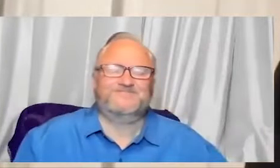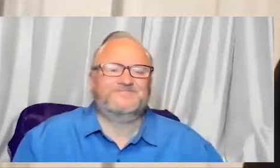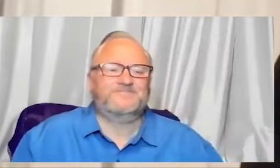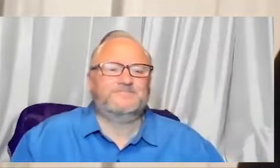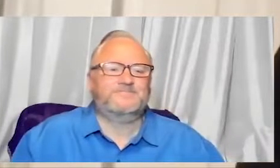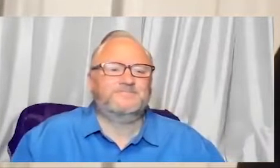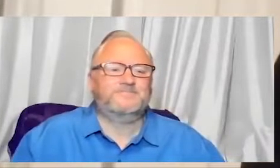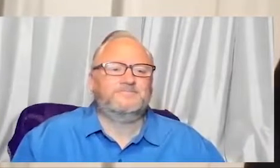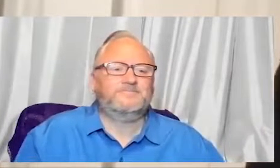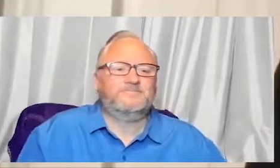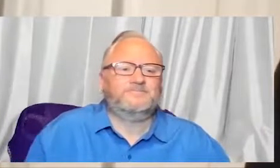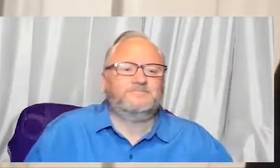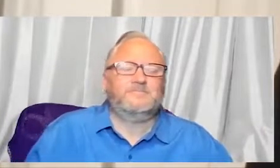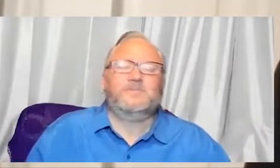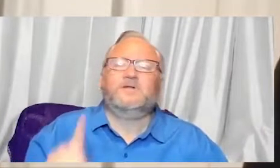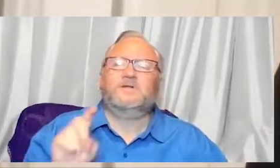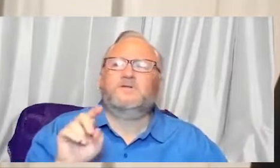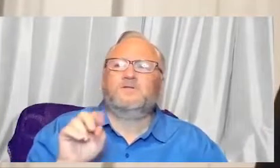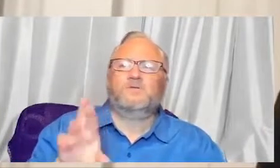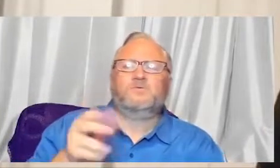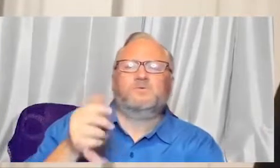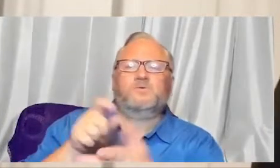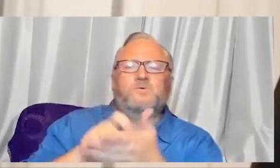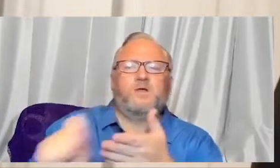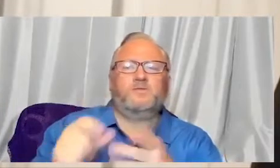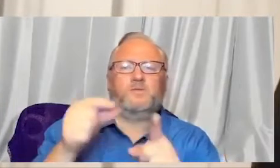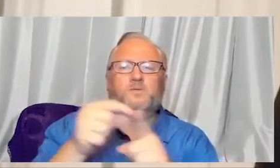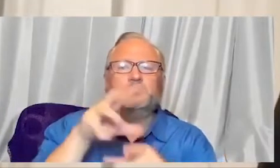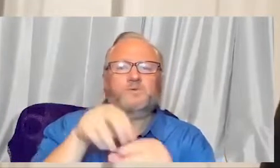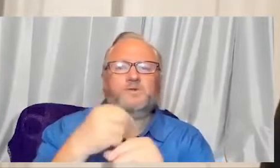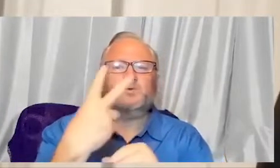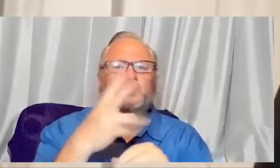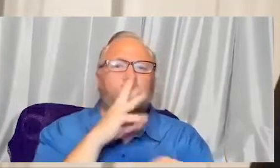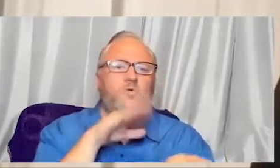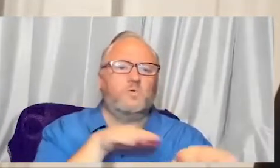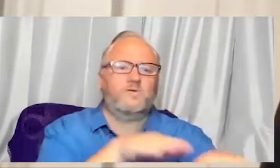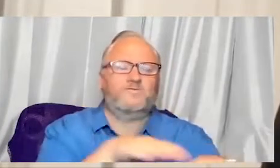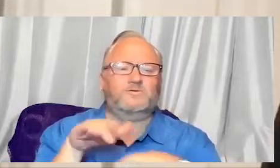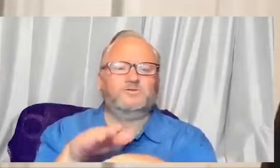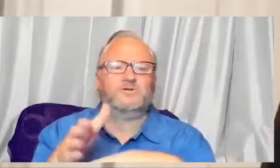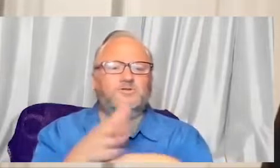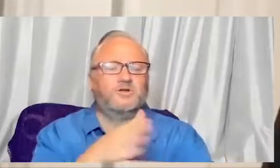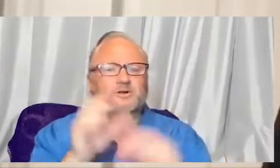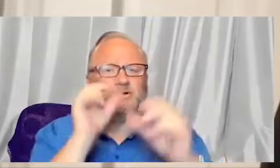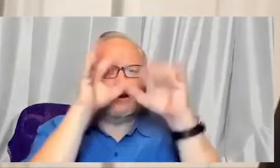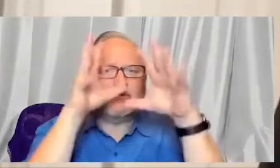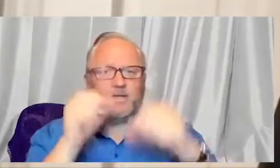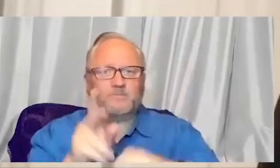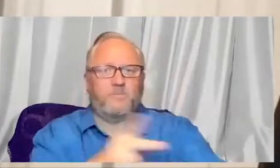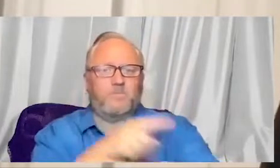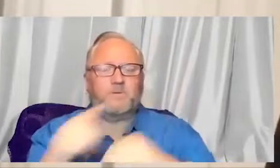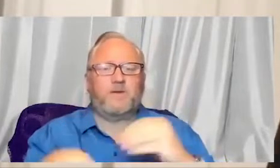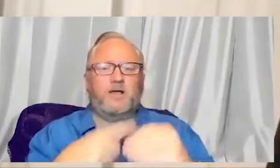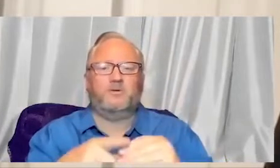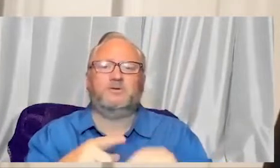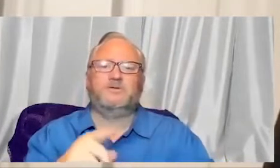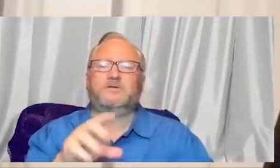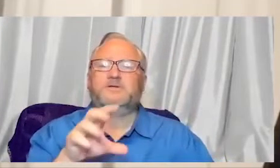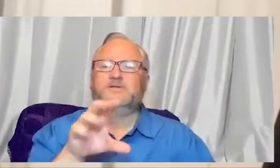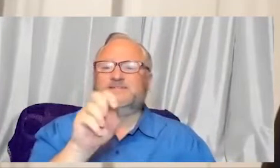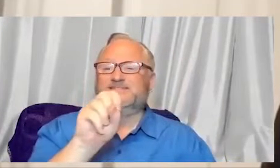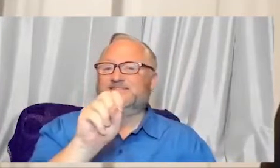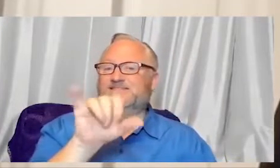Dr. Gums writes these words in Two Rivers, sharing an extraordinary poem about synergy and